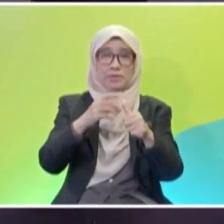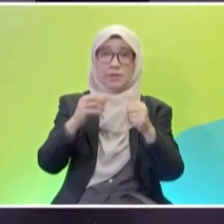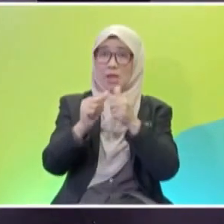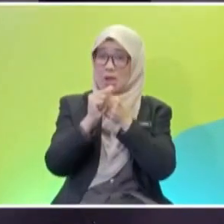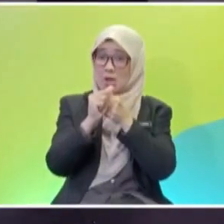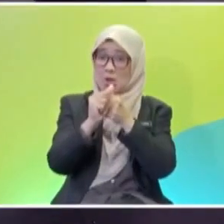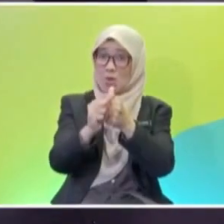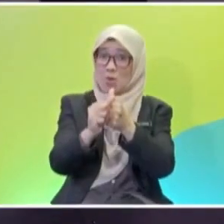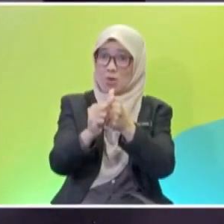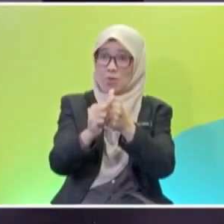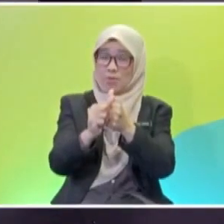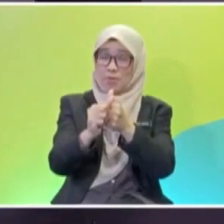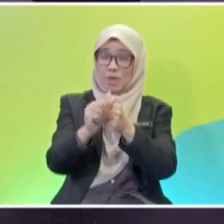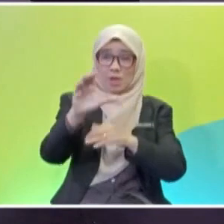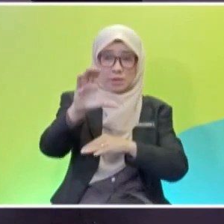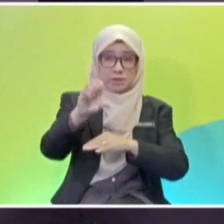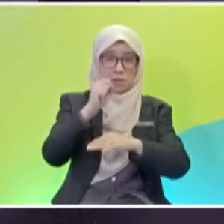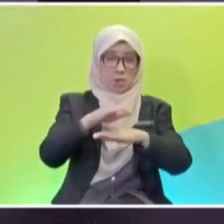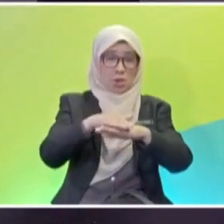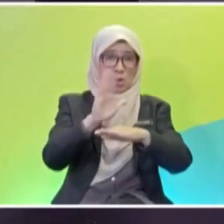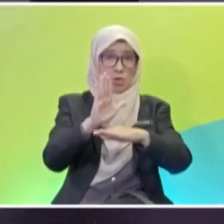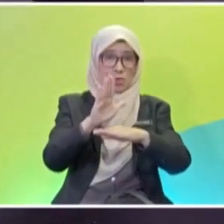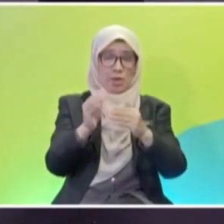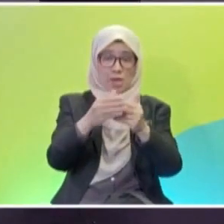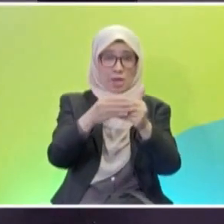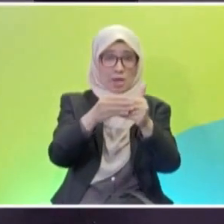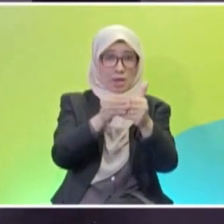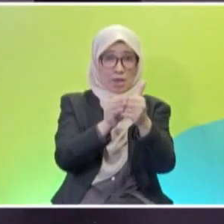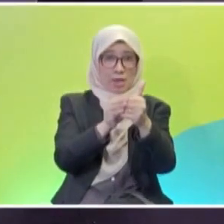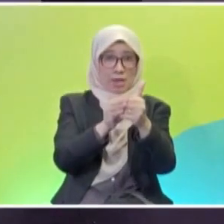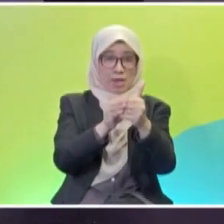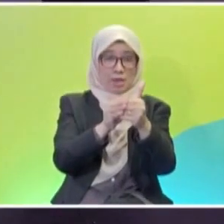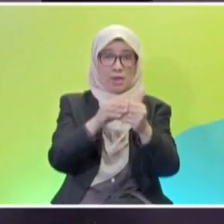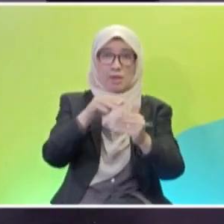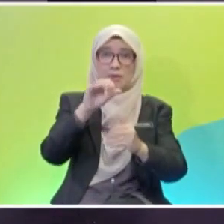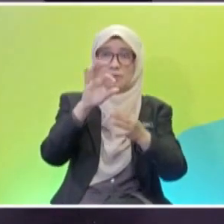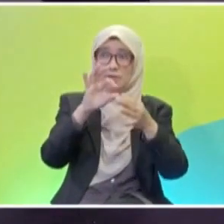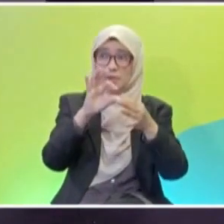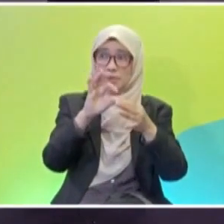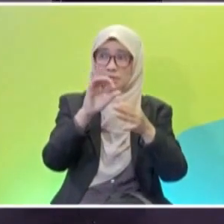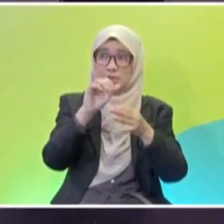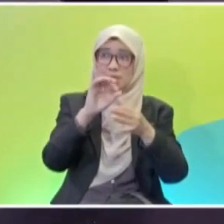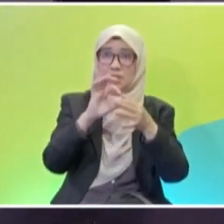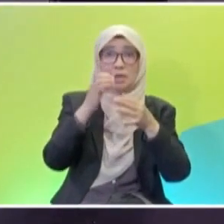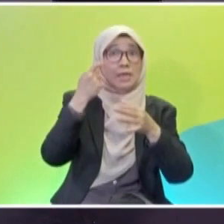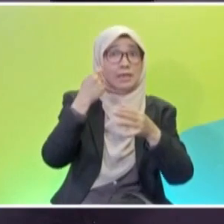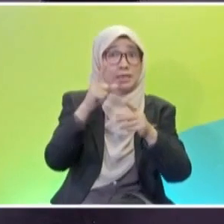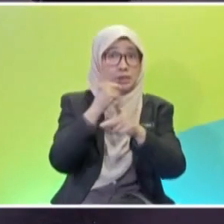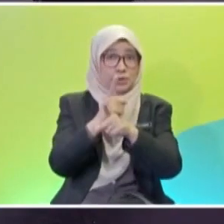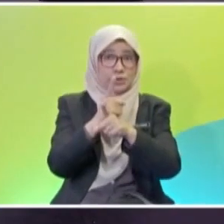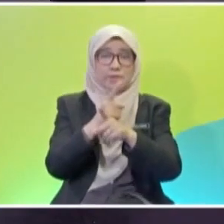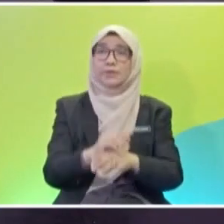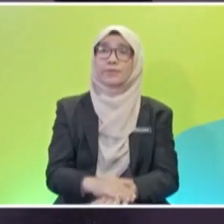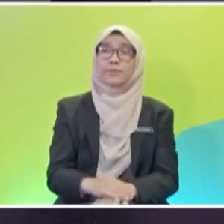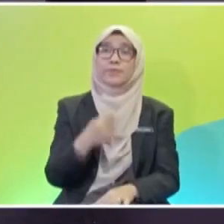take off, and bend the truth. Bend the truth is actually a phrase, and even take off is a phrase. Mm-hmm. Okay, anybody? Any takers for number